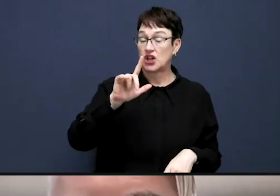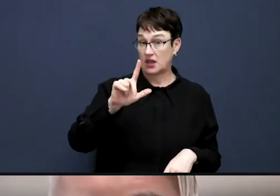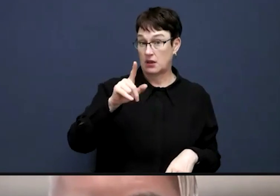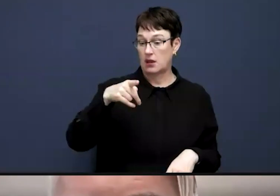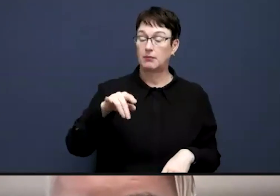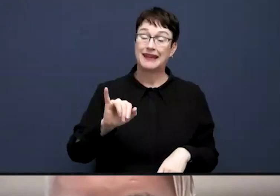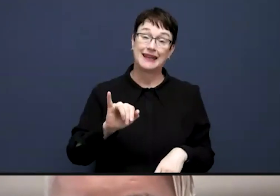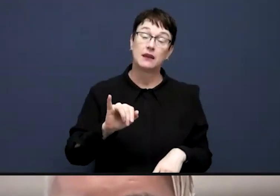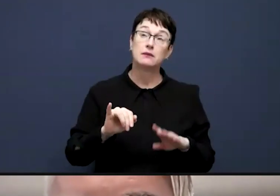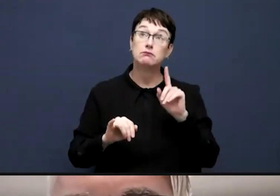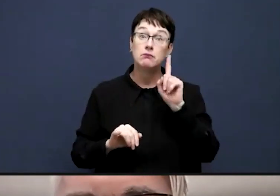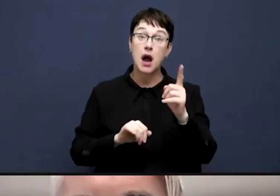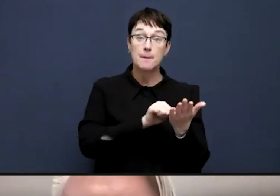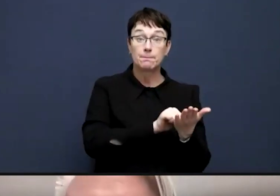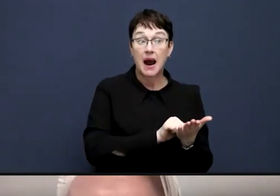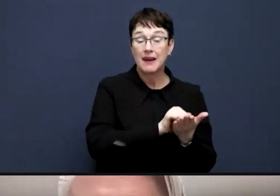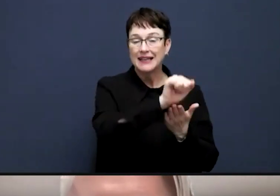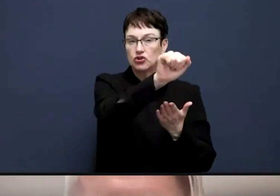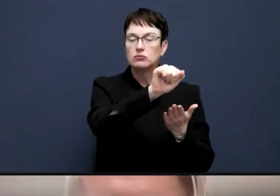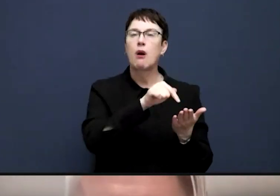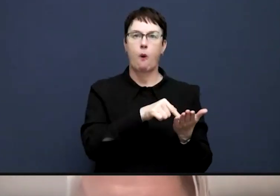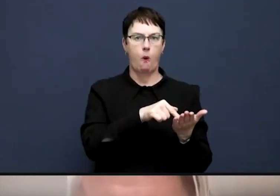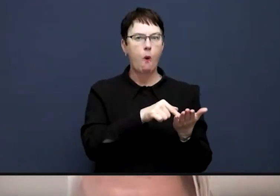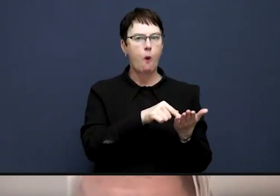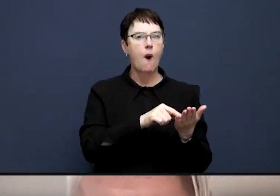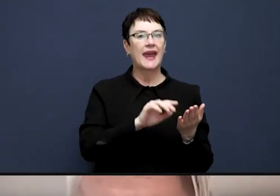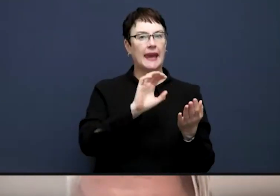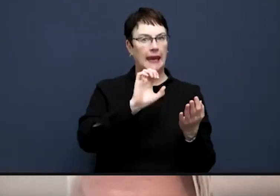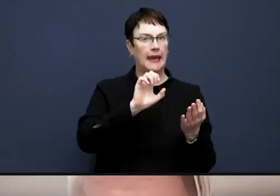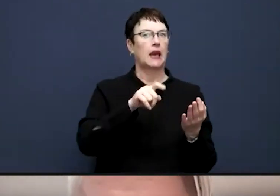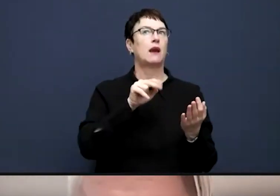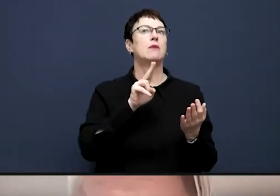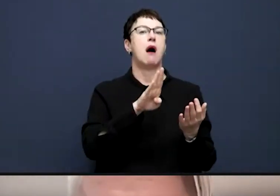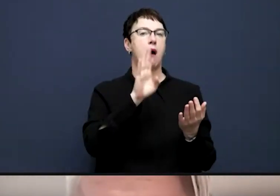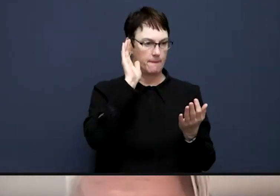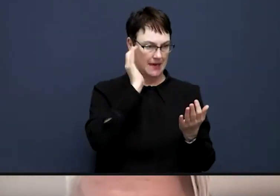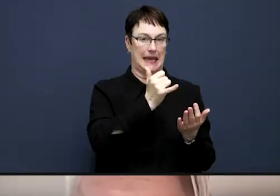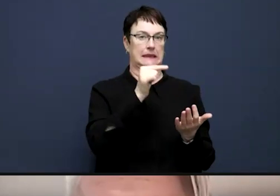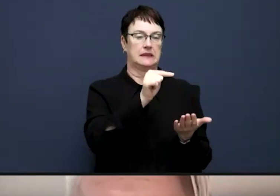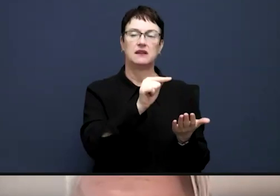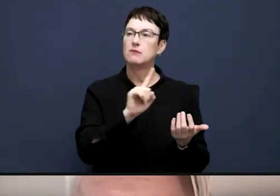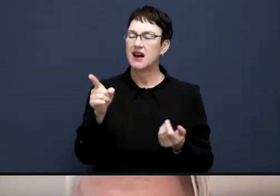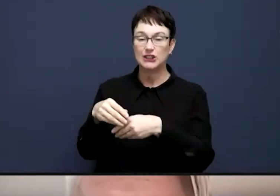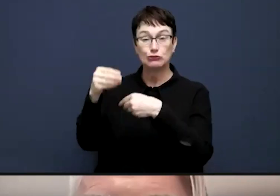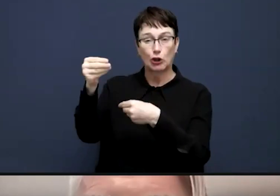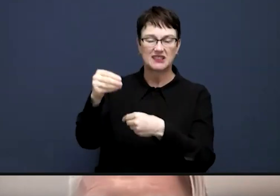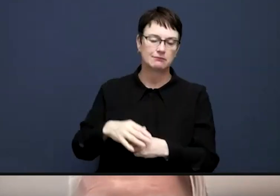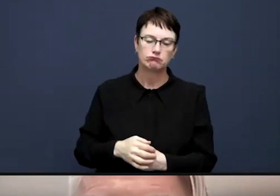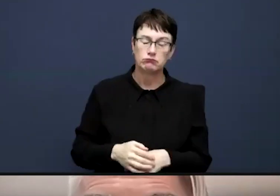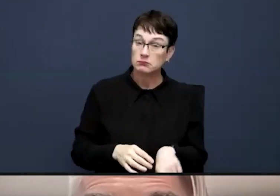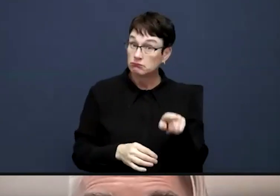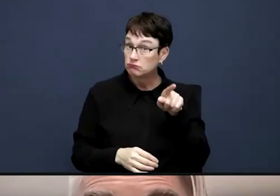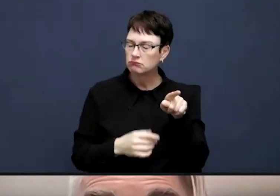world. But the problem with EPUB has become that though EPUB has all the accessibility requirements within EPUB